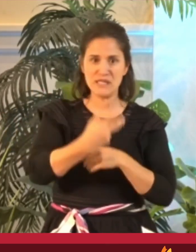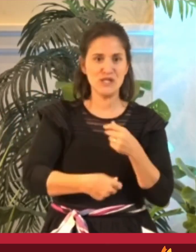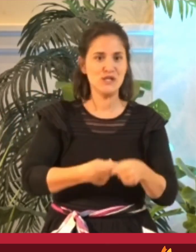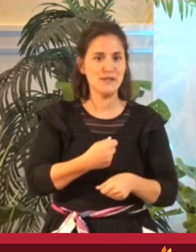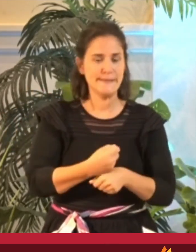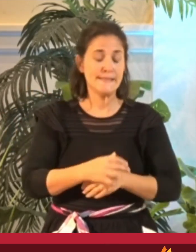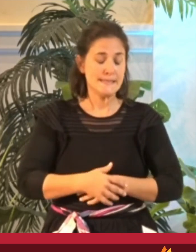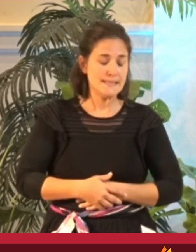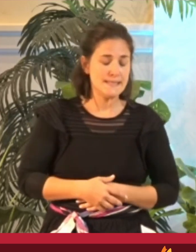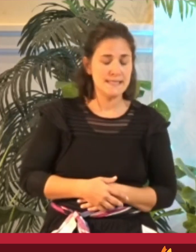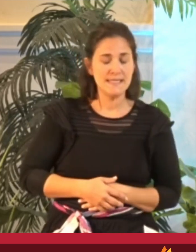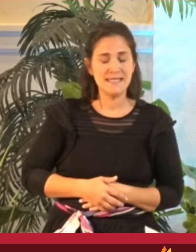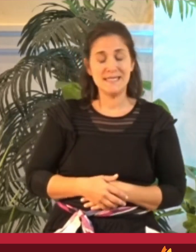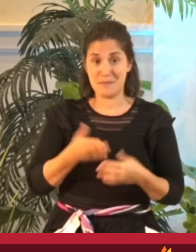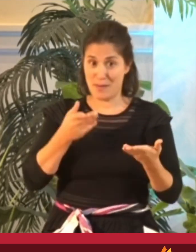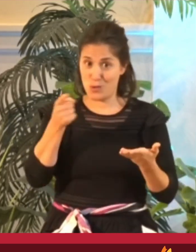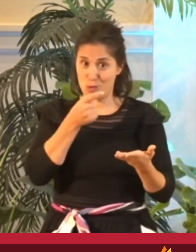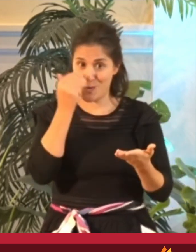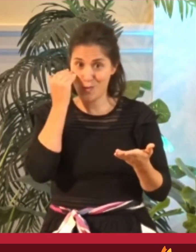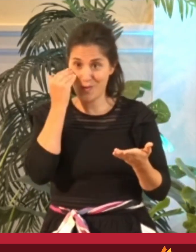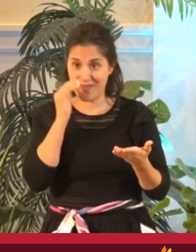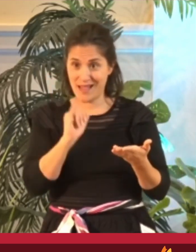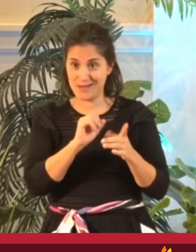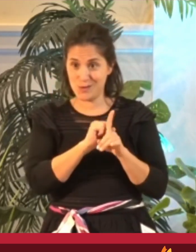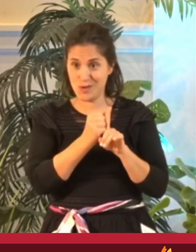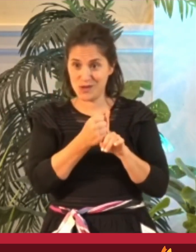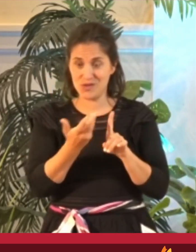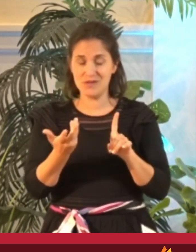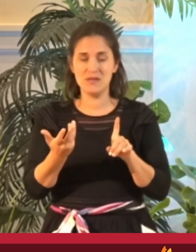I bet you know somebody, right?